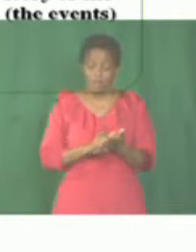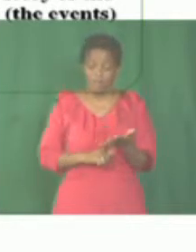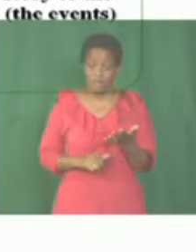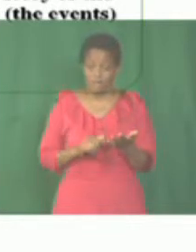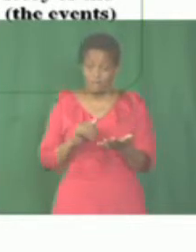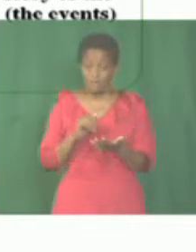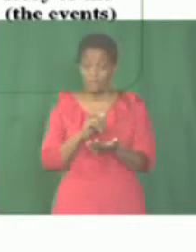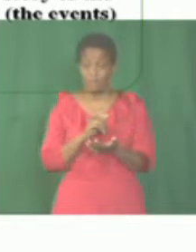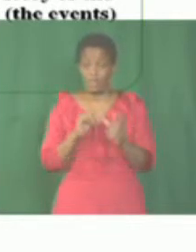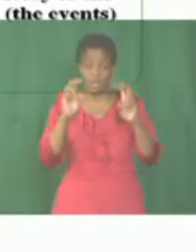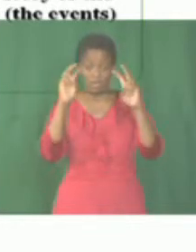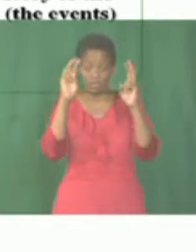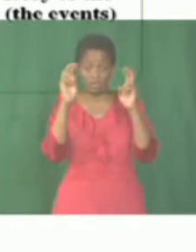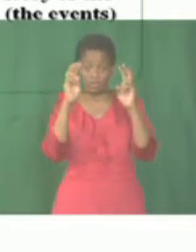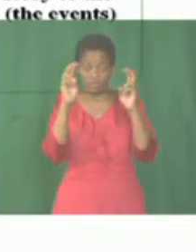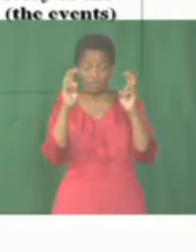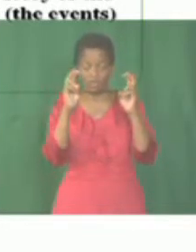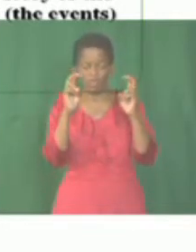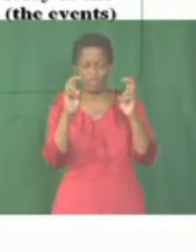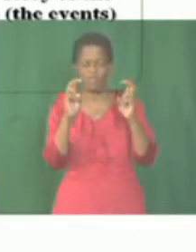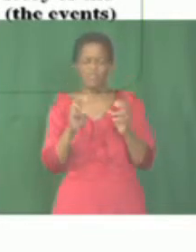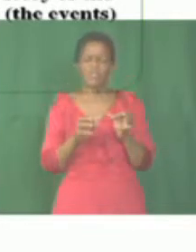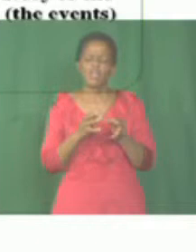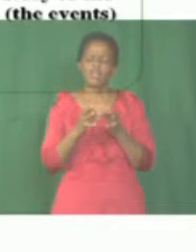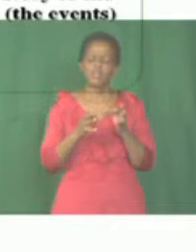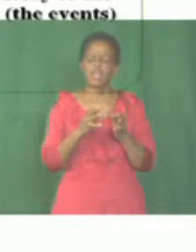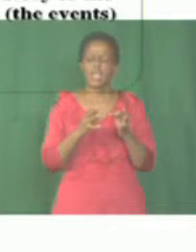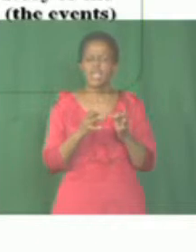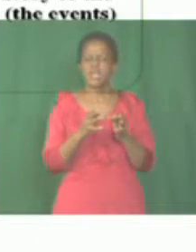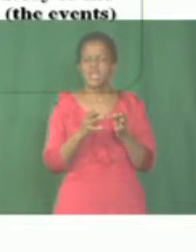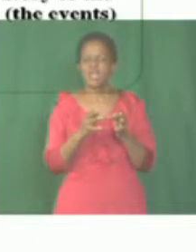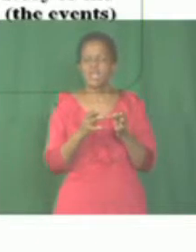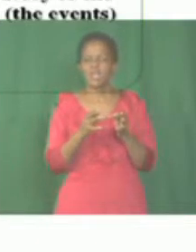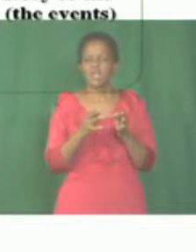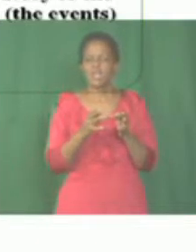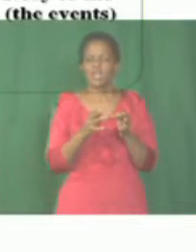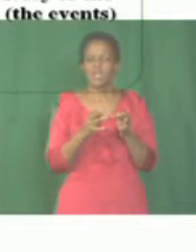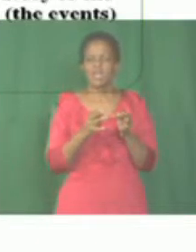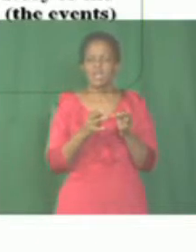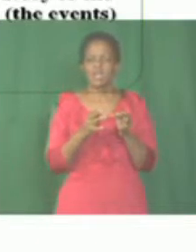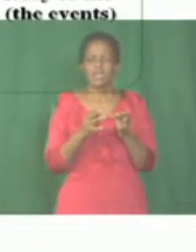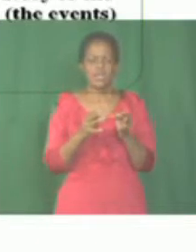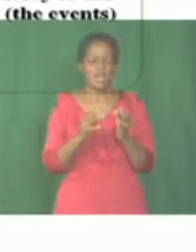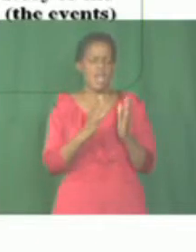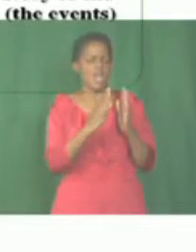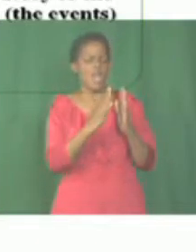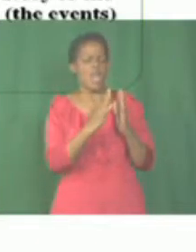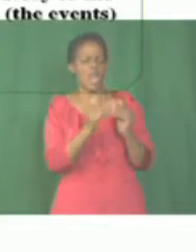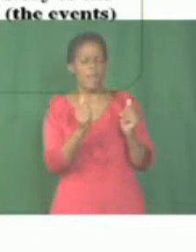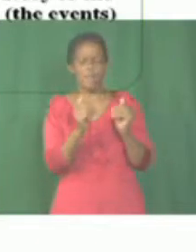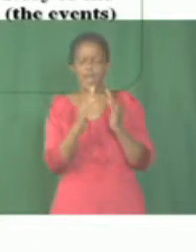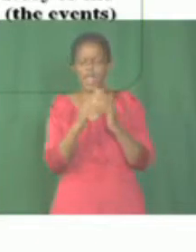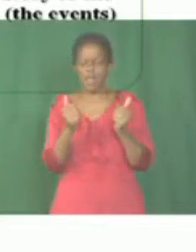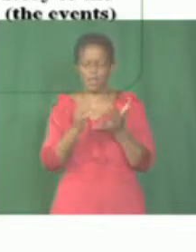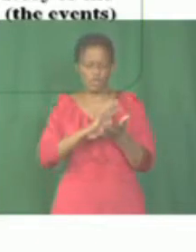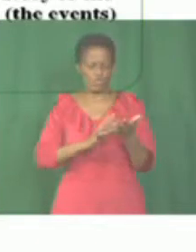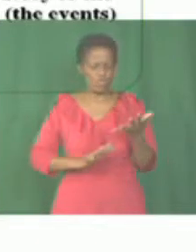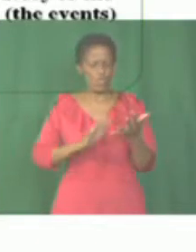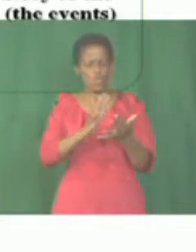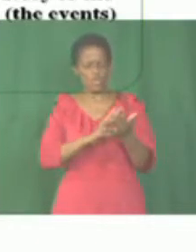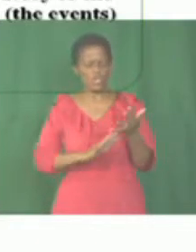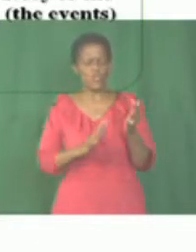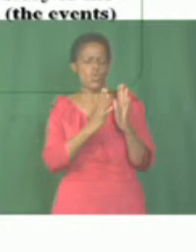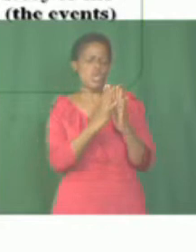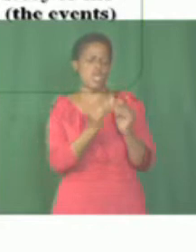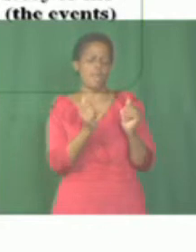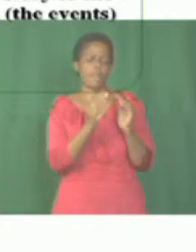at who are the people who were involved. You look at the setting, you look at the setting of